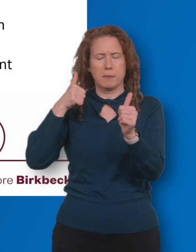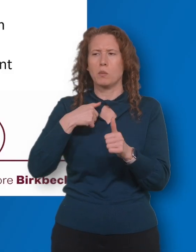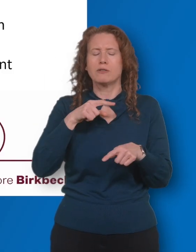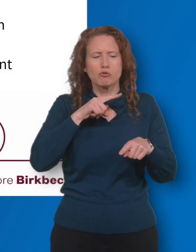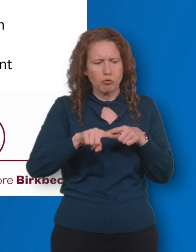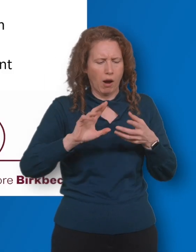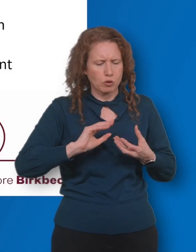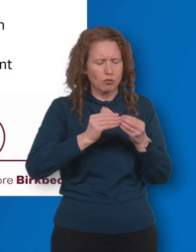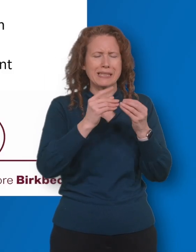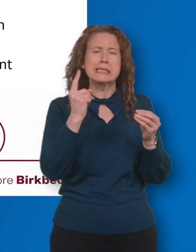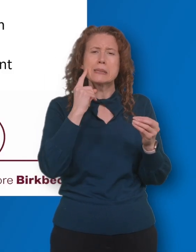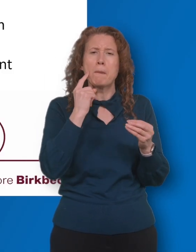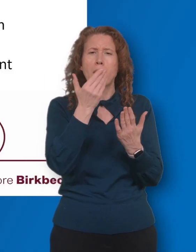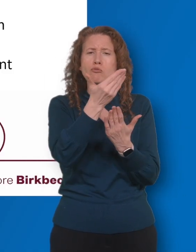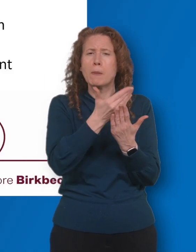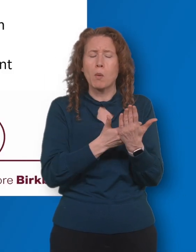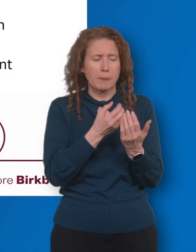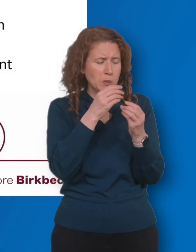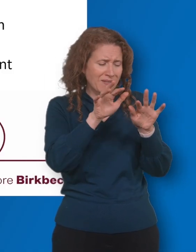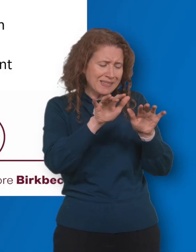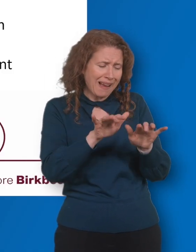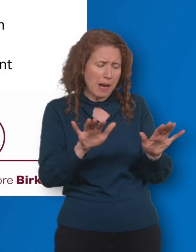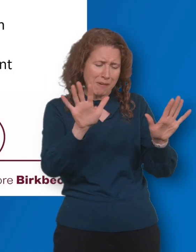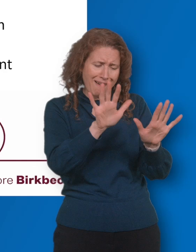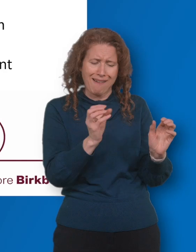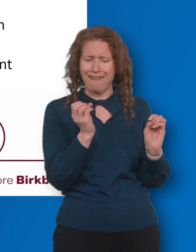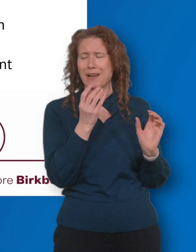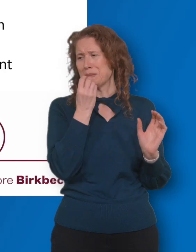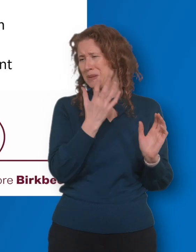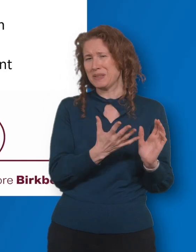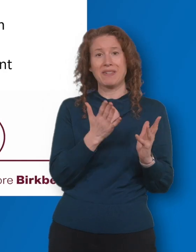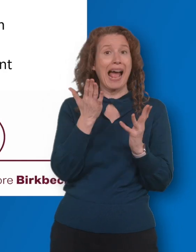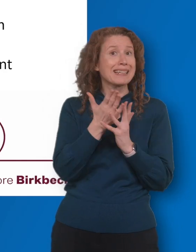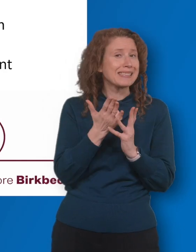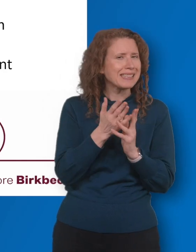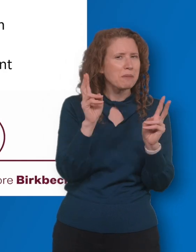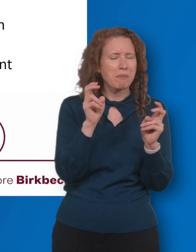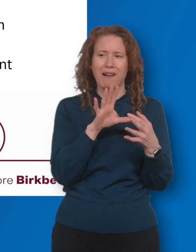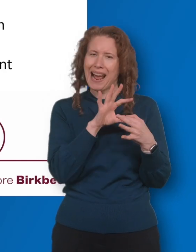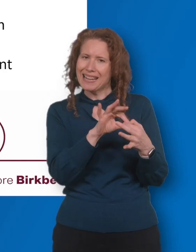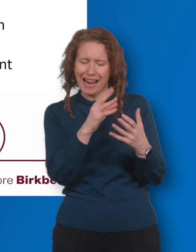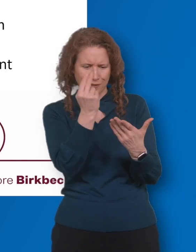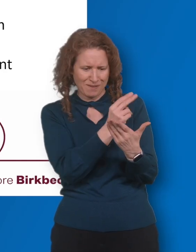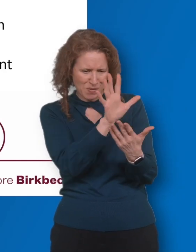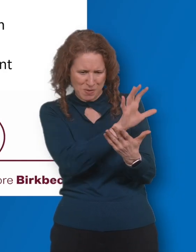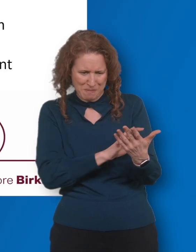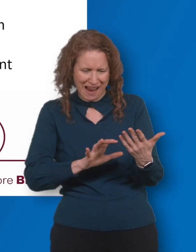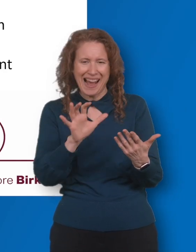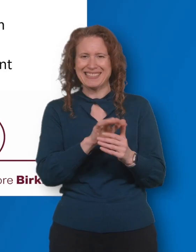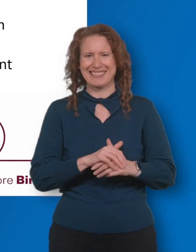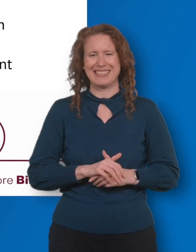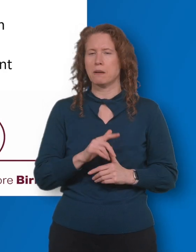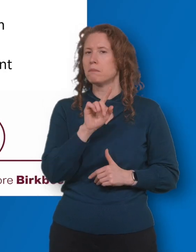report that was beautifully typeset and very accessibly and engagingly formatted, but not